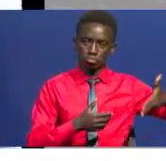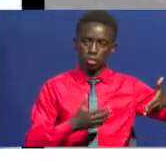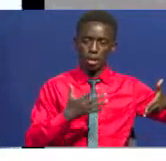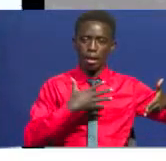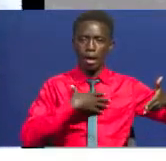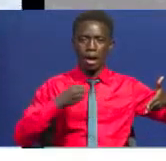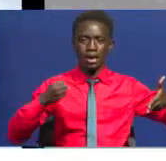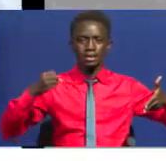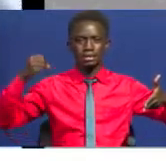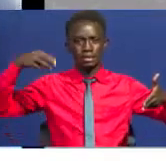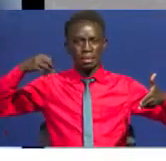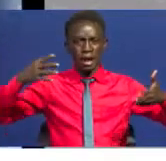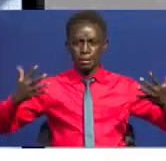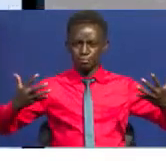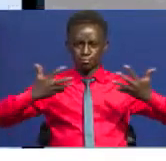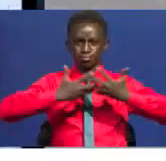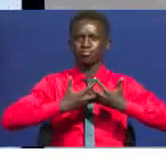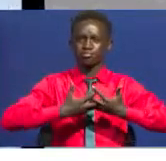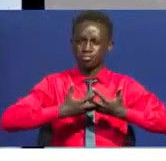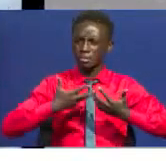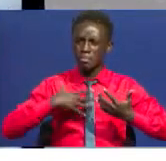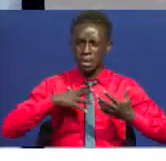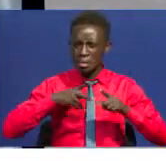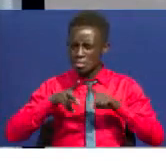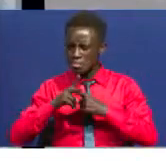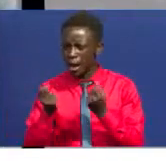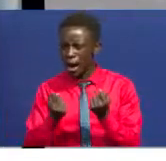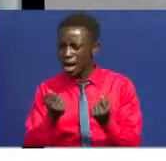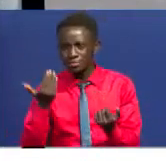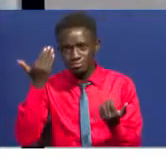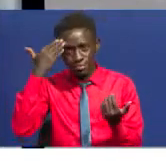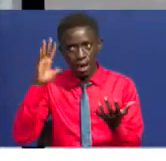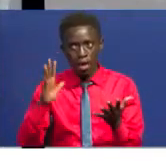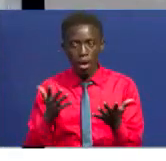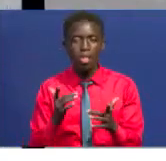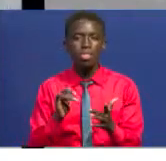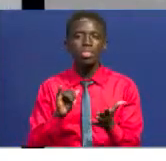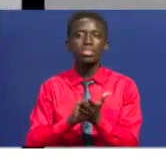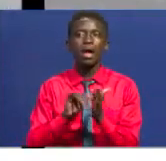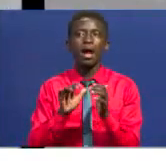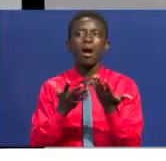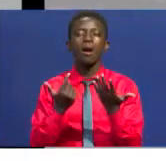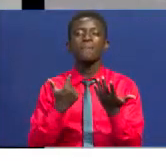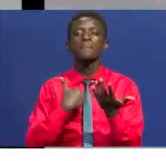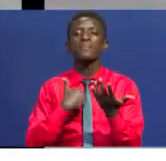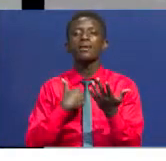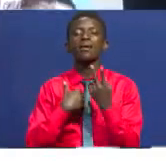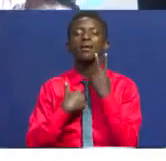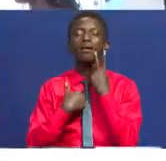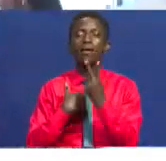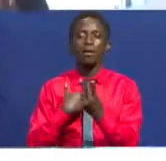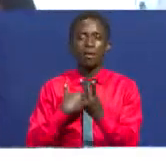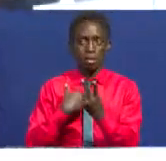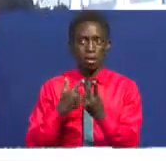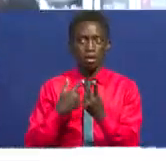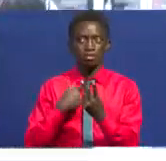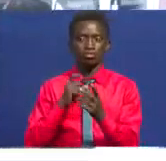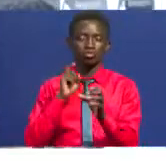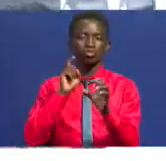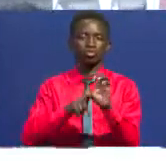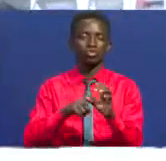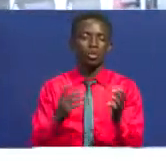get the information and the right help. So that's how I got myself in X and how I have grown to this point.